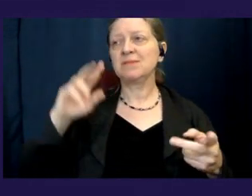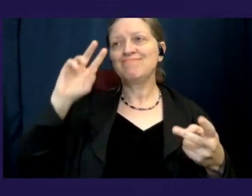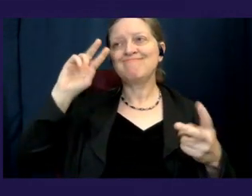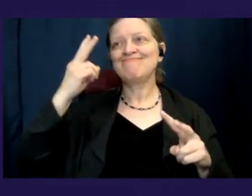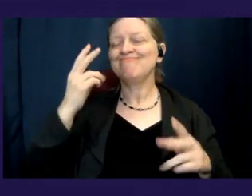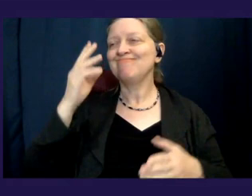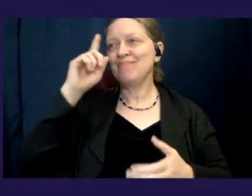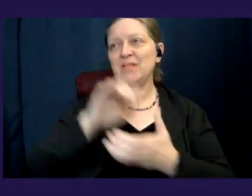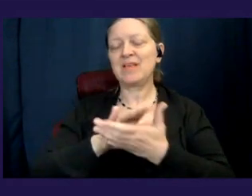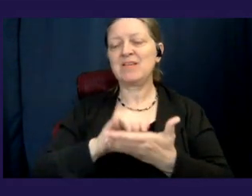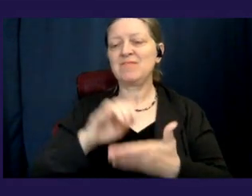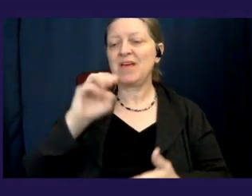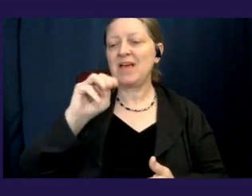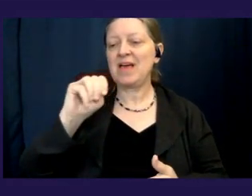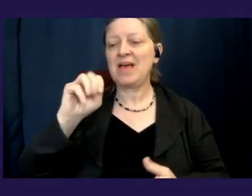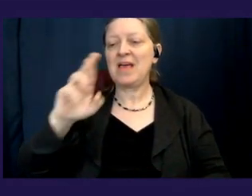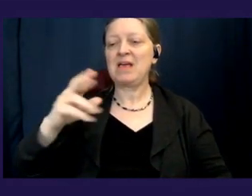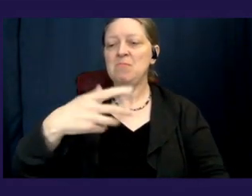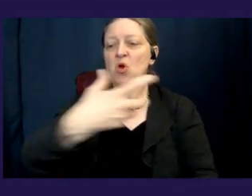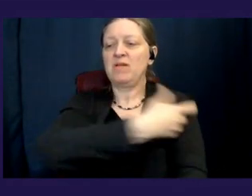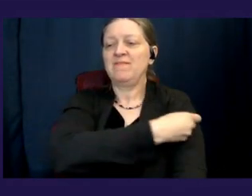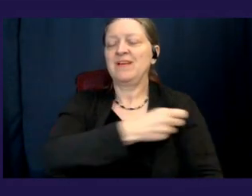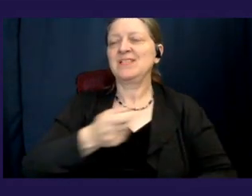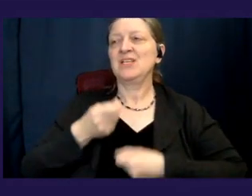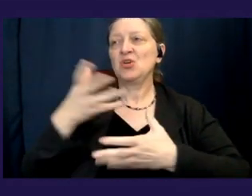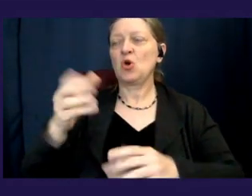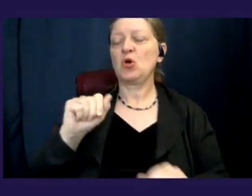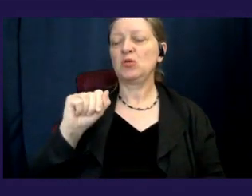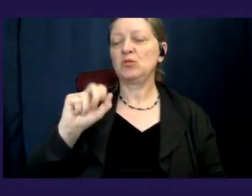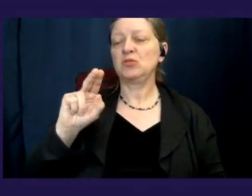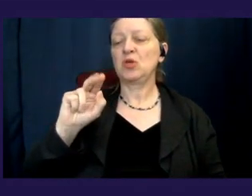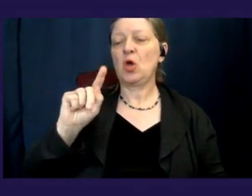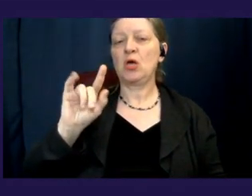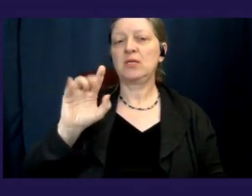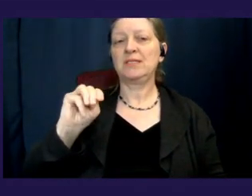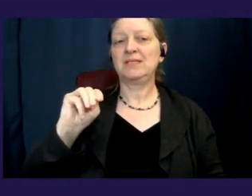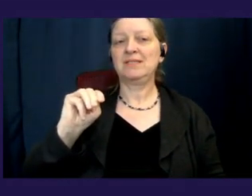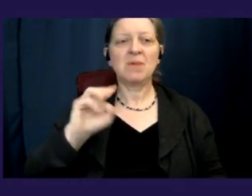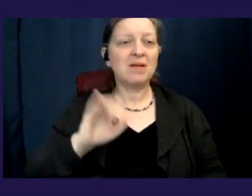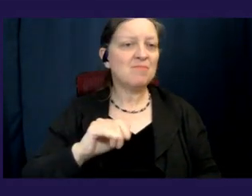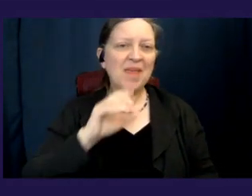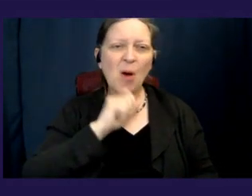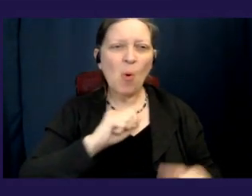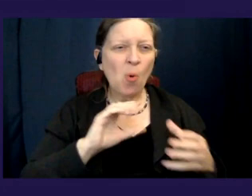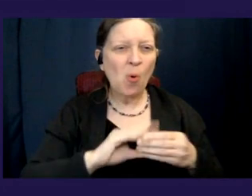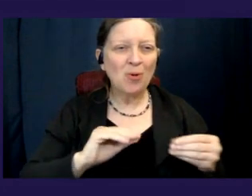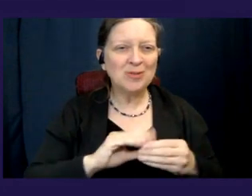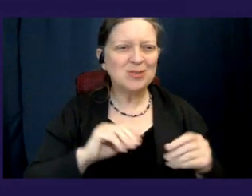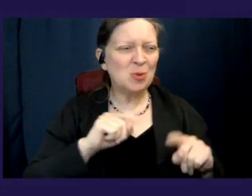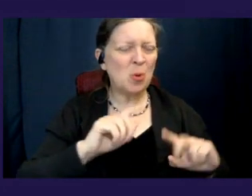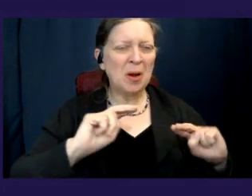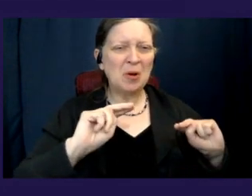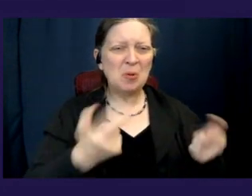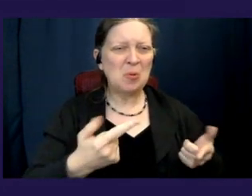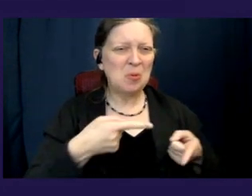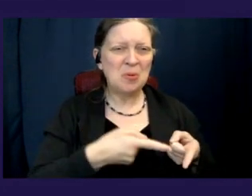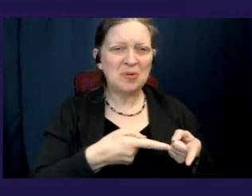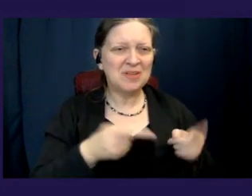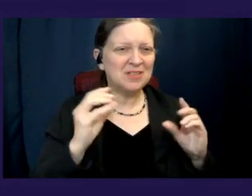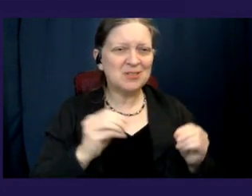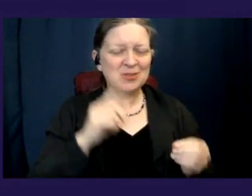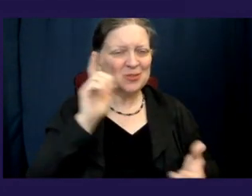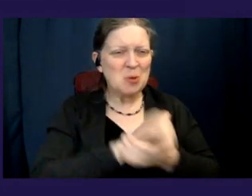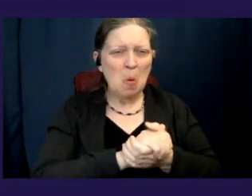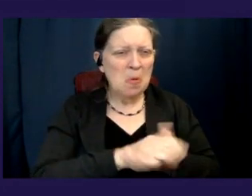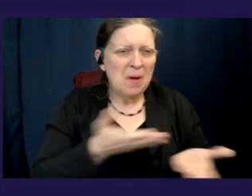MMR vaccine causes autism. This is an old discredited story, and the firestorm it created has caused